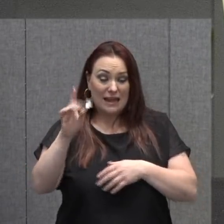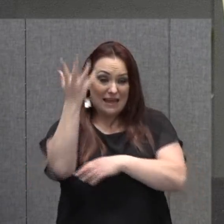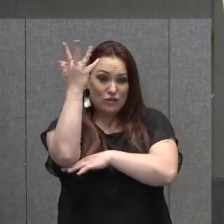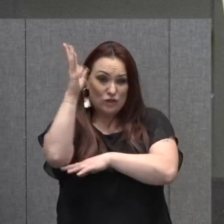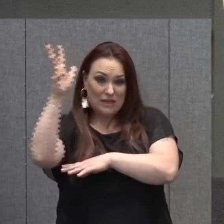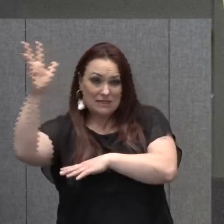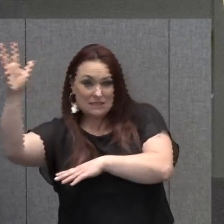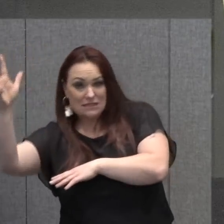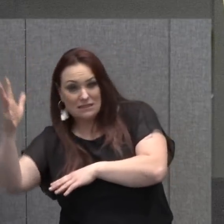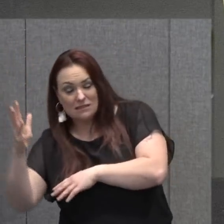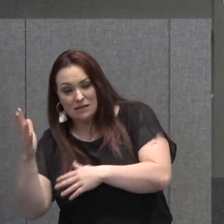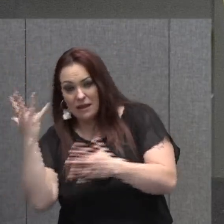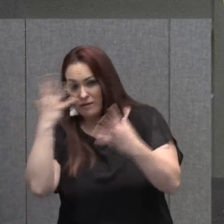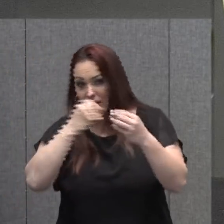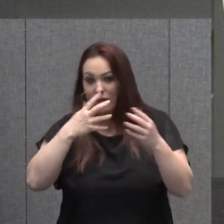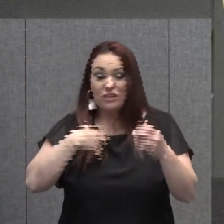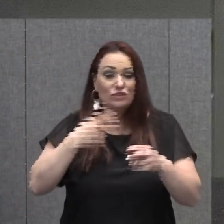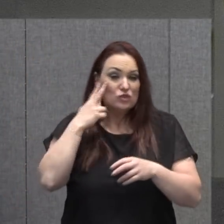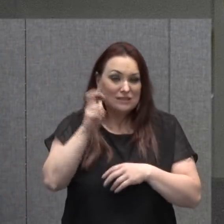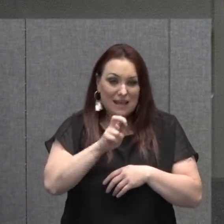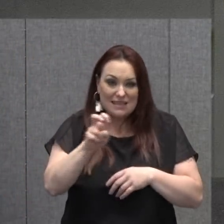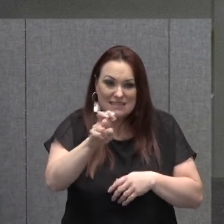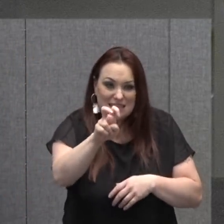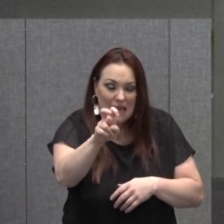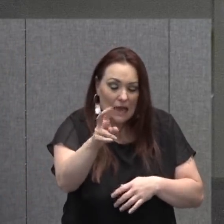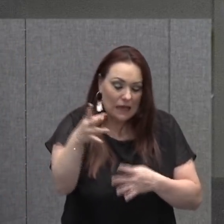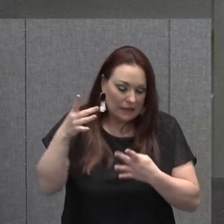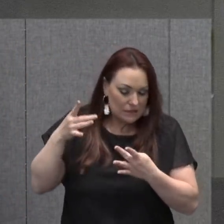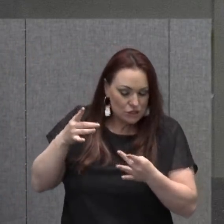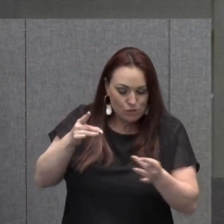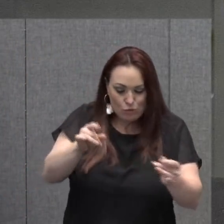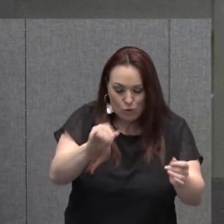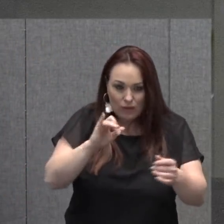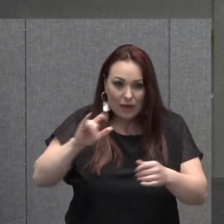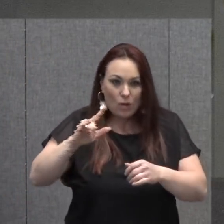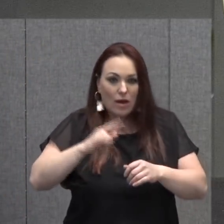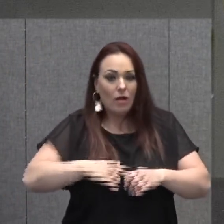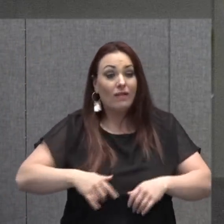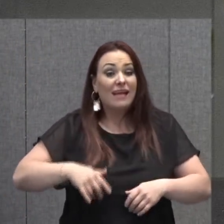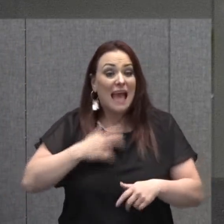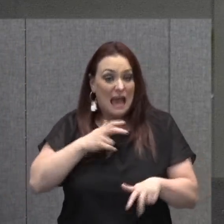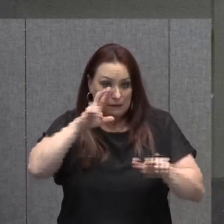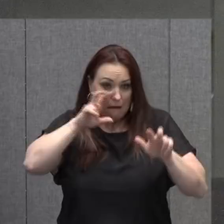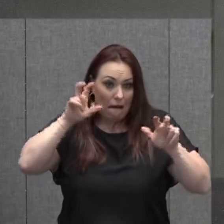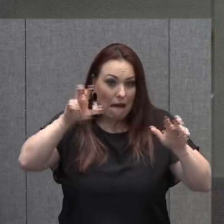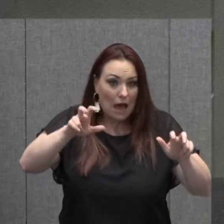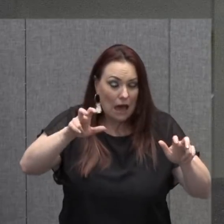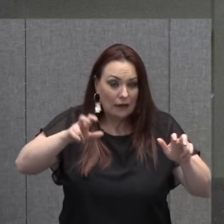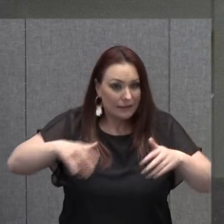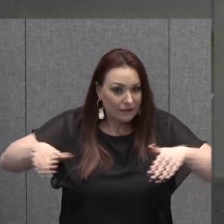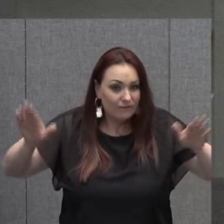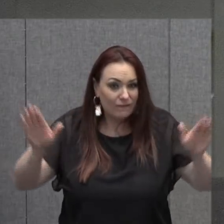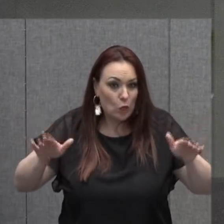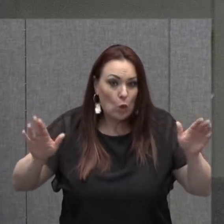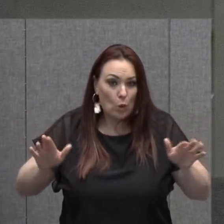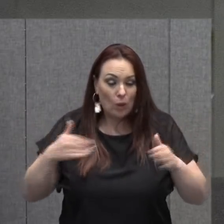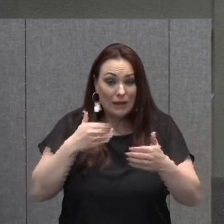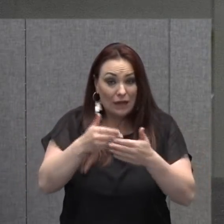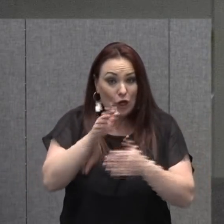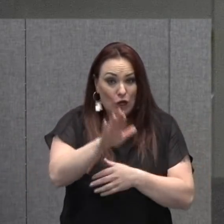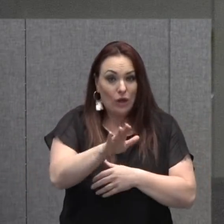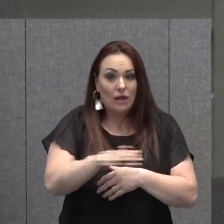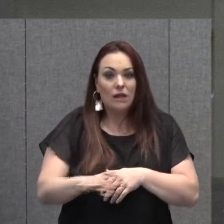sliding by, smooth as oil. A hawk floated round and round above her. Then she came to a place where a man was